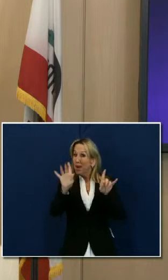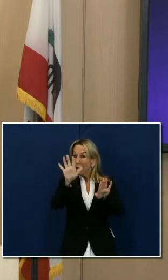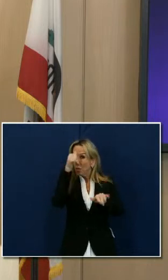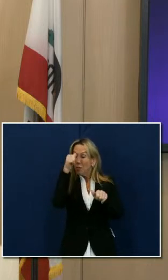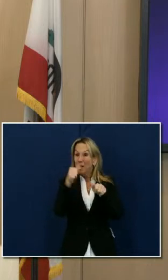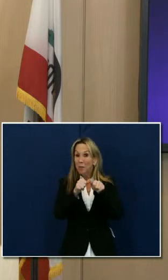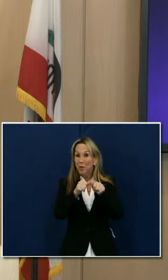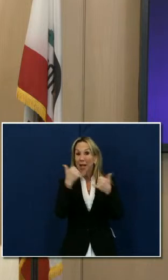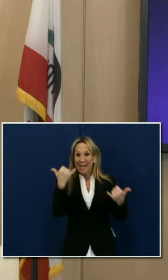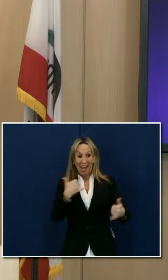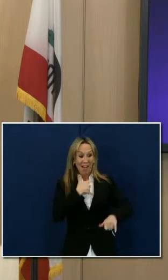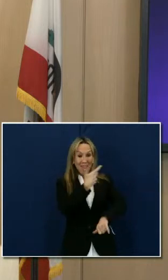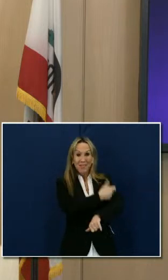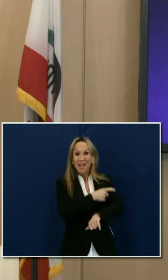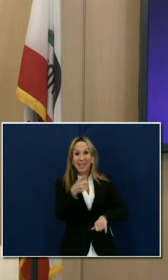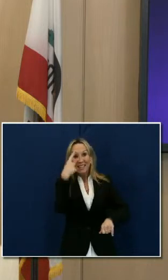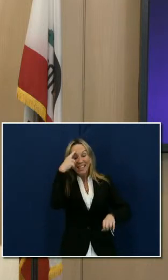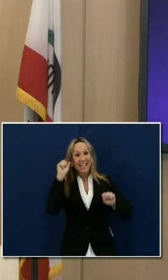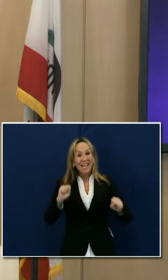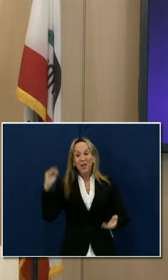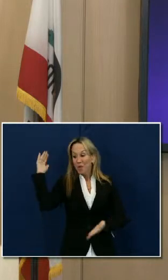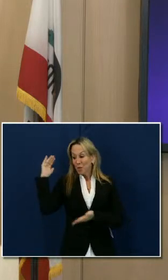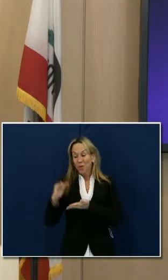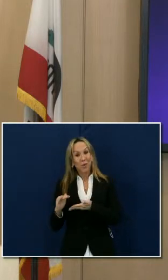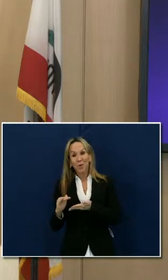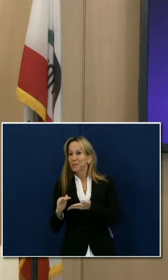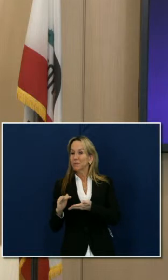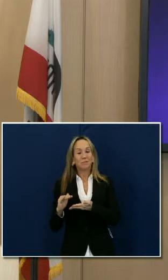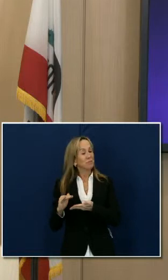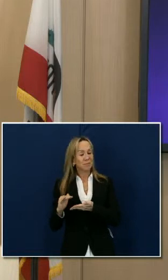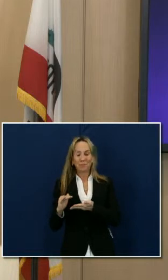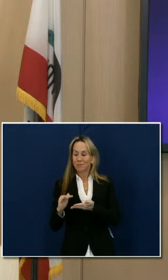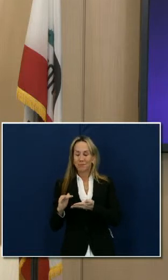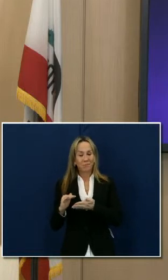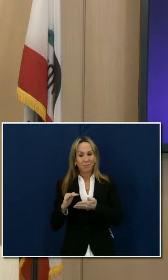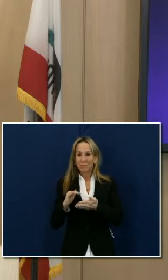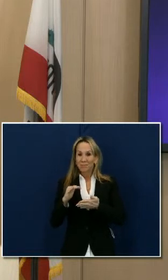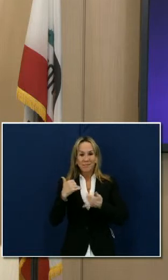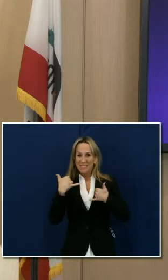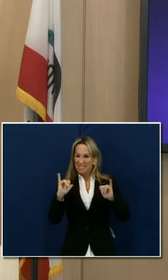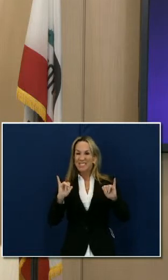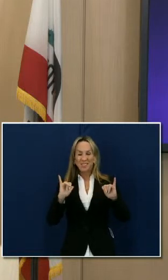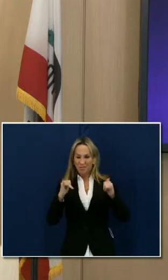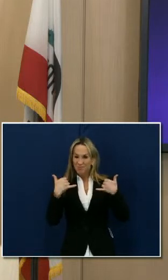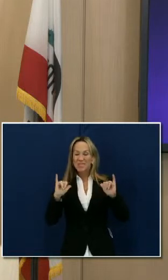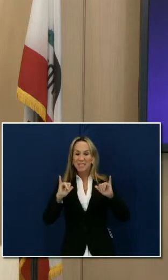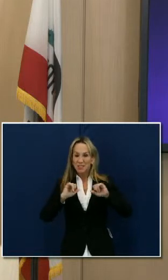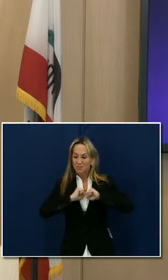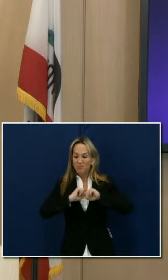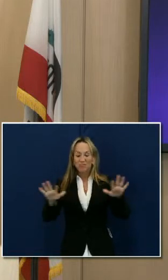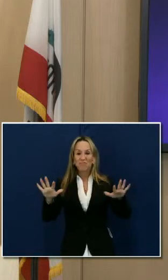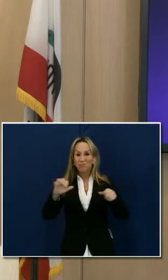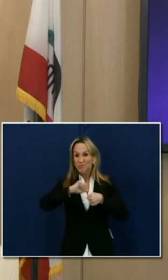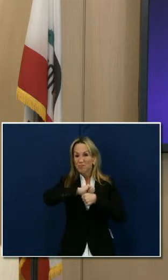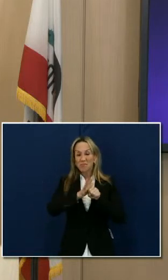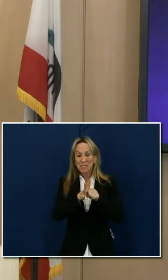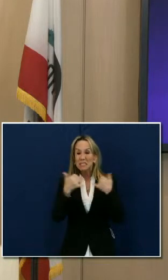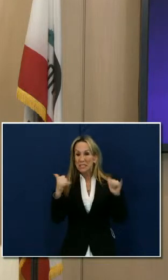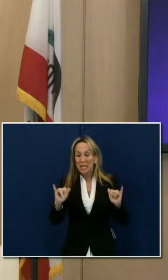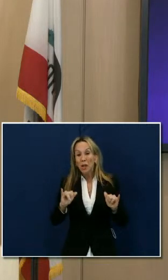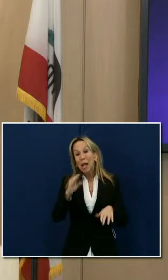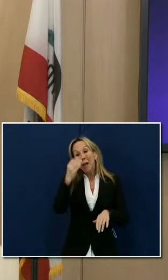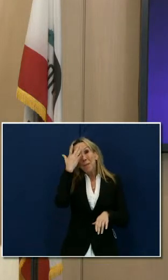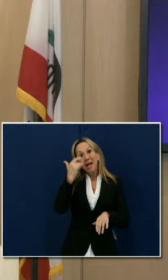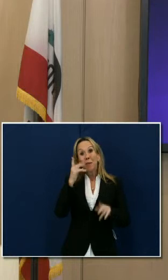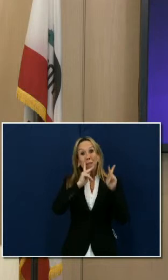ourselves that the fight against COVID-19 is certainly not over. The first dosages of the vaccine will not